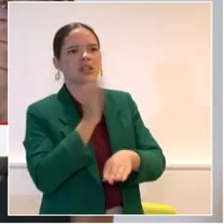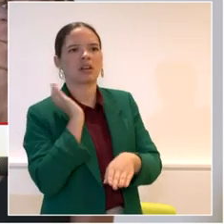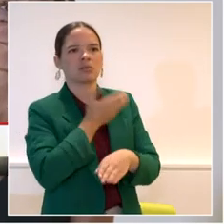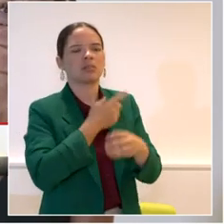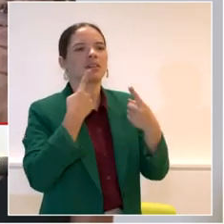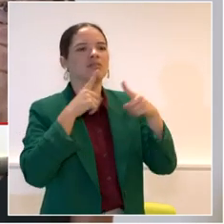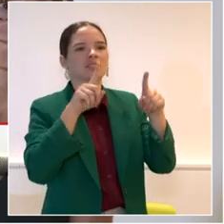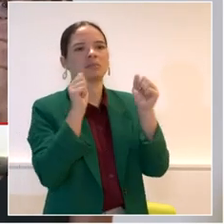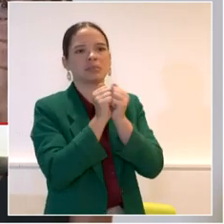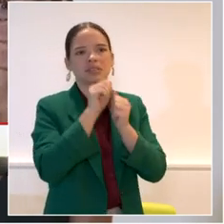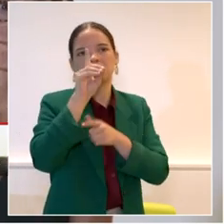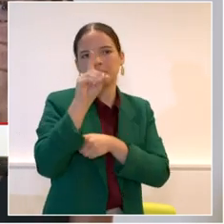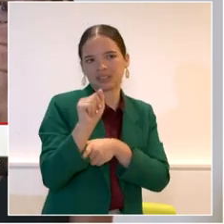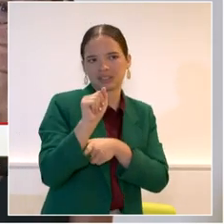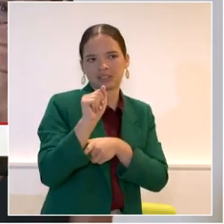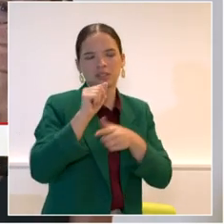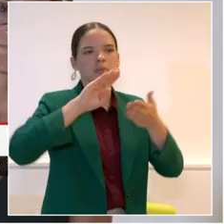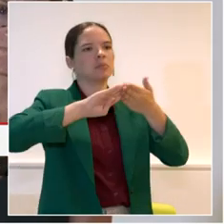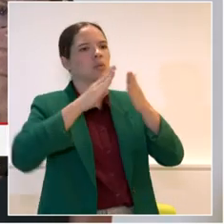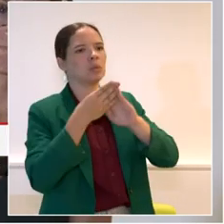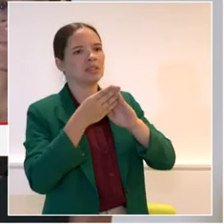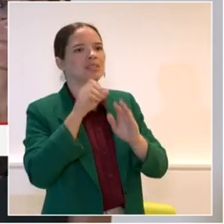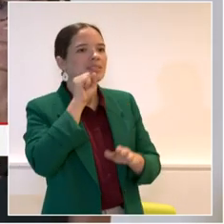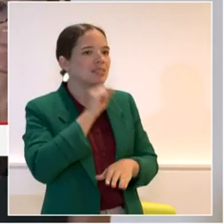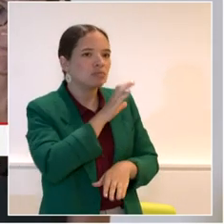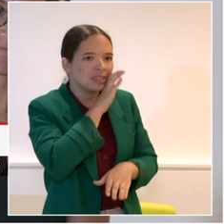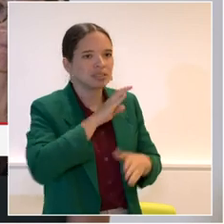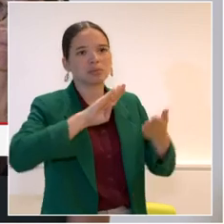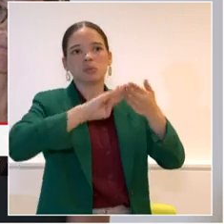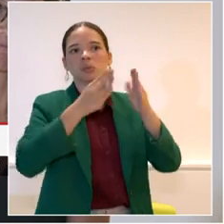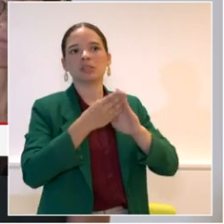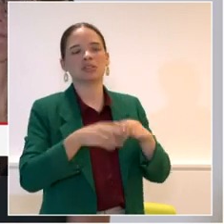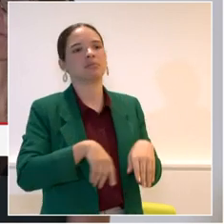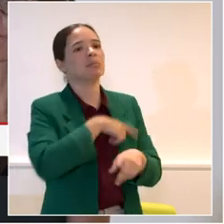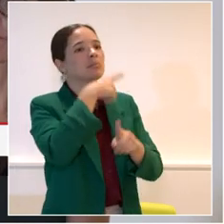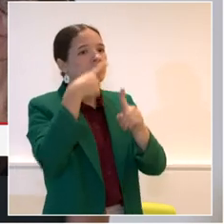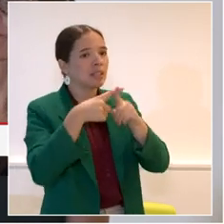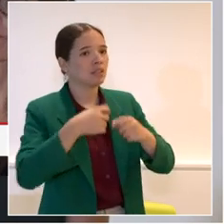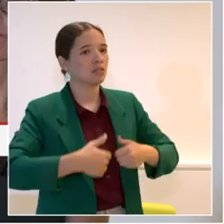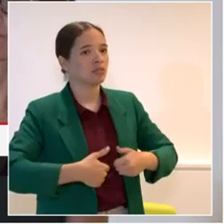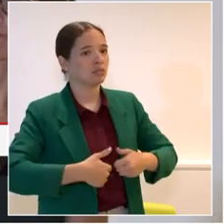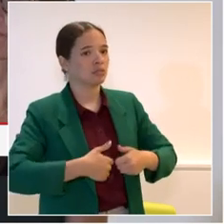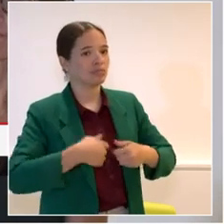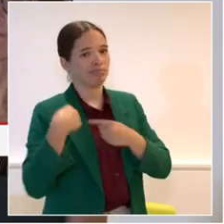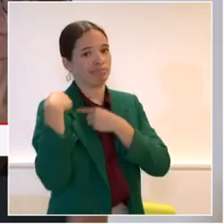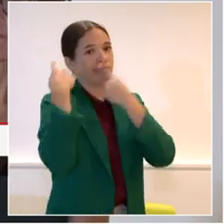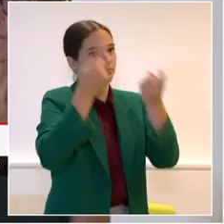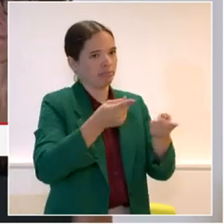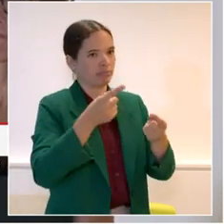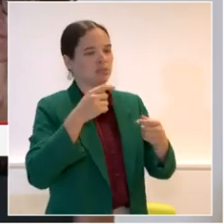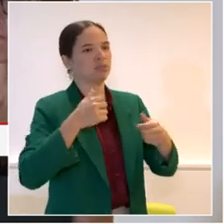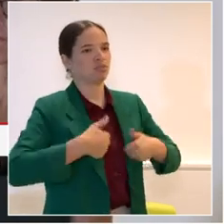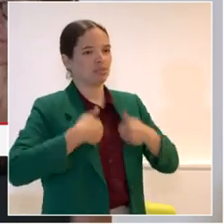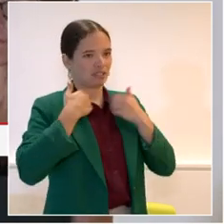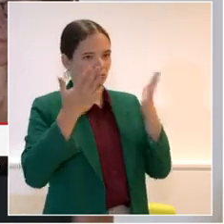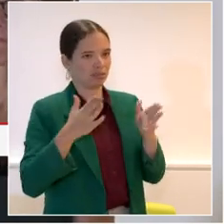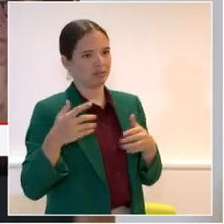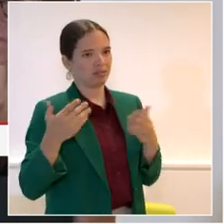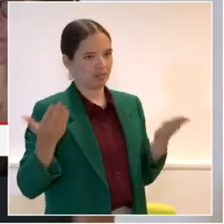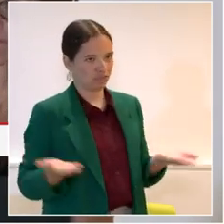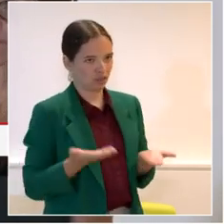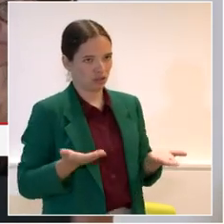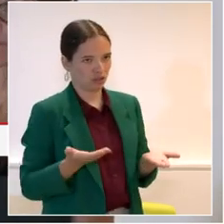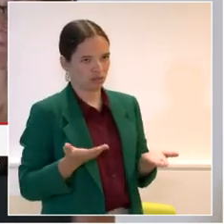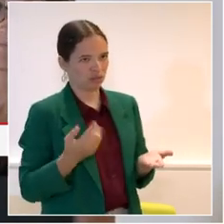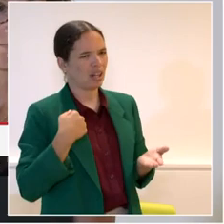community, the senior community, and the long-term residents of the rest of the city? Okay, so I think that's what we've been talking